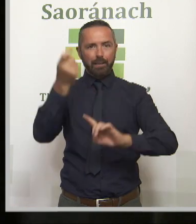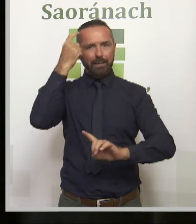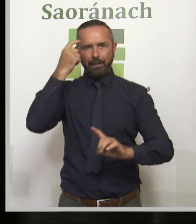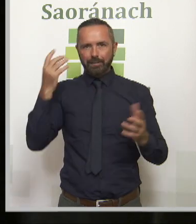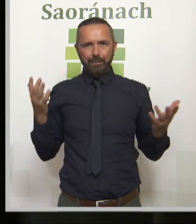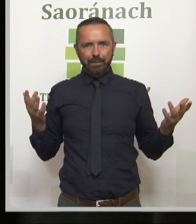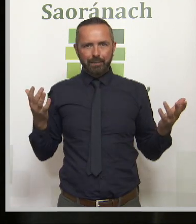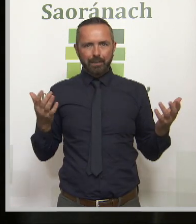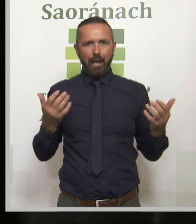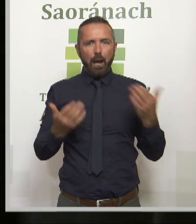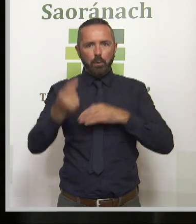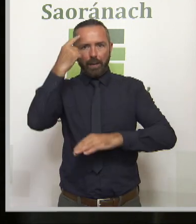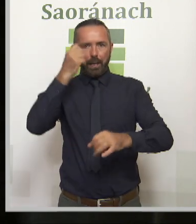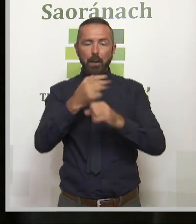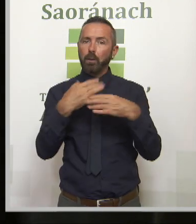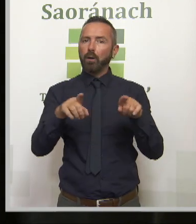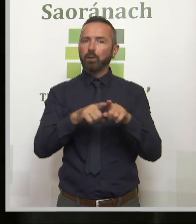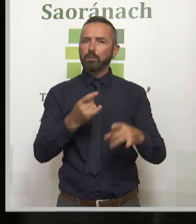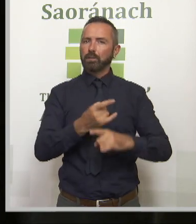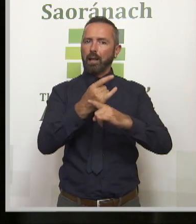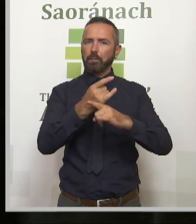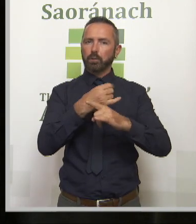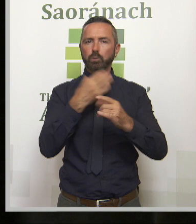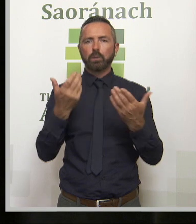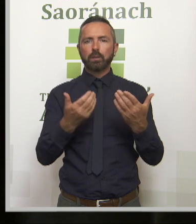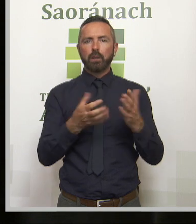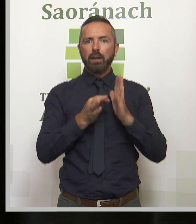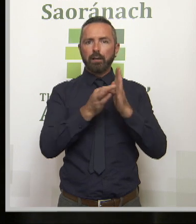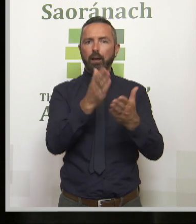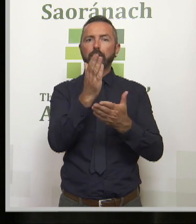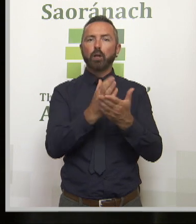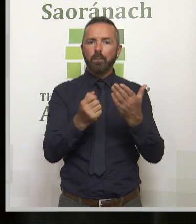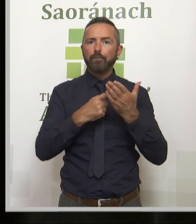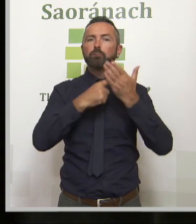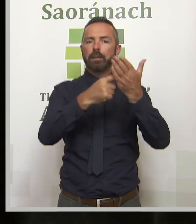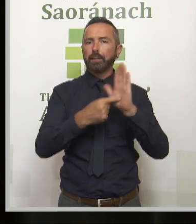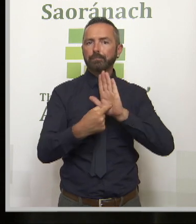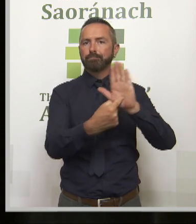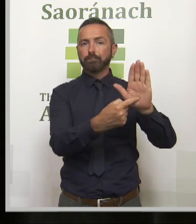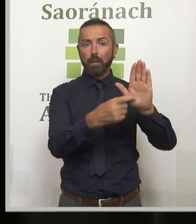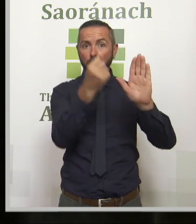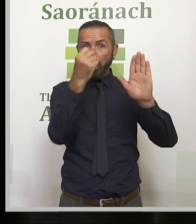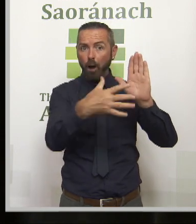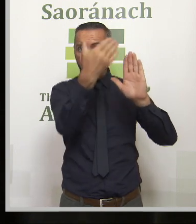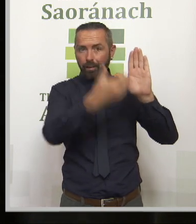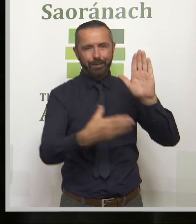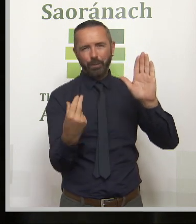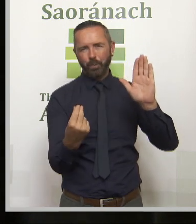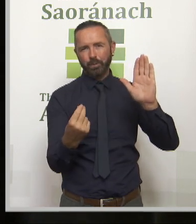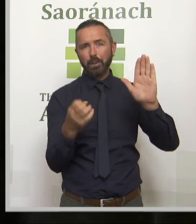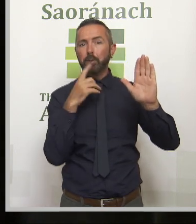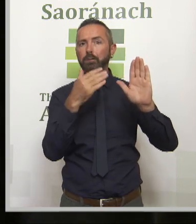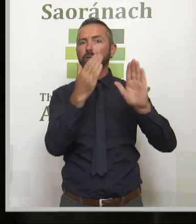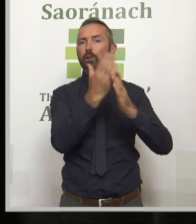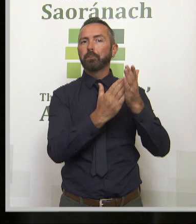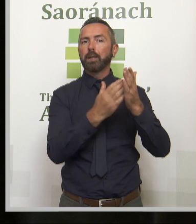in terms of thinking about it, but also helps to guide some of the recommendations. Not all the recommendations, because there's also another